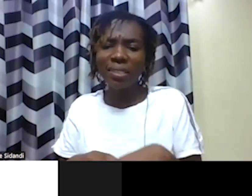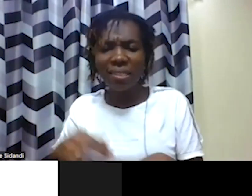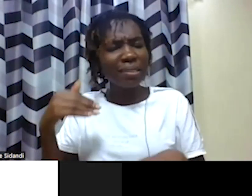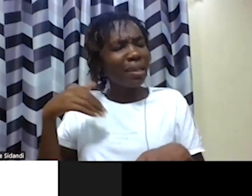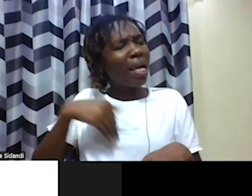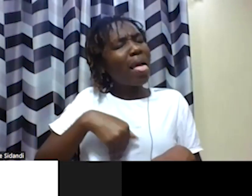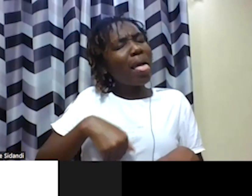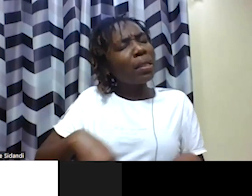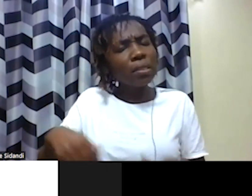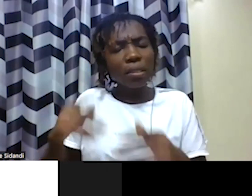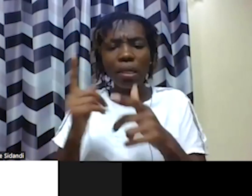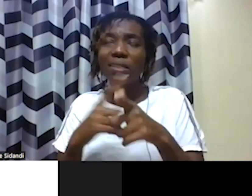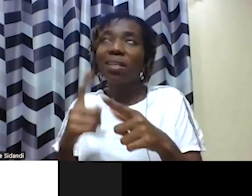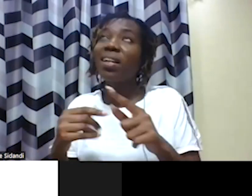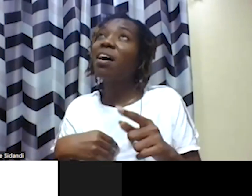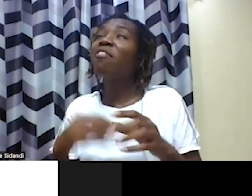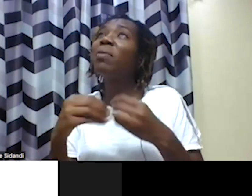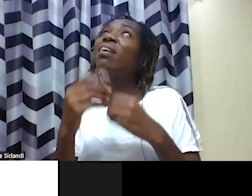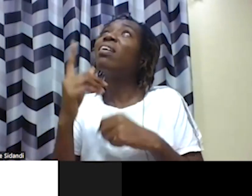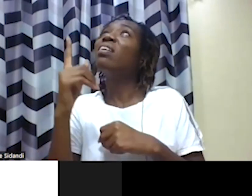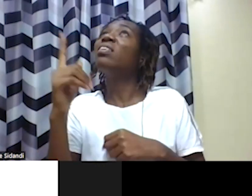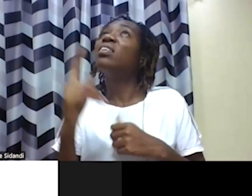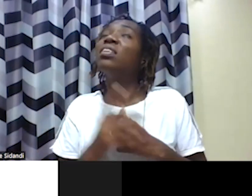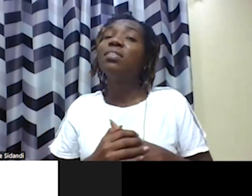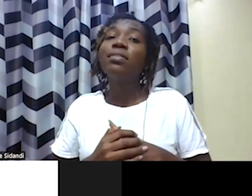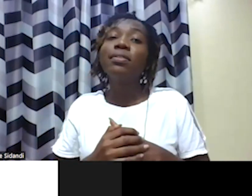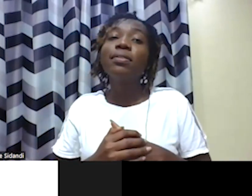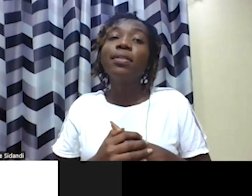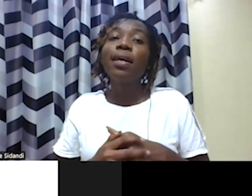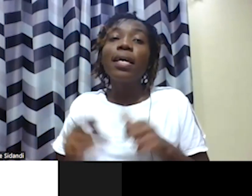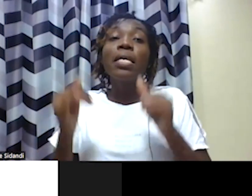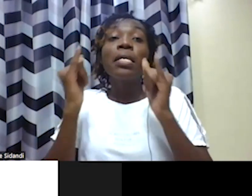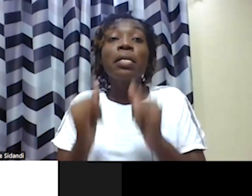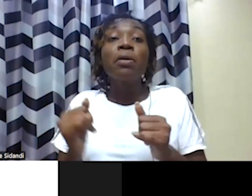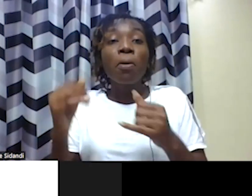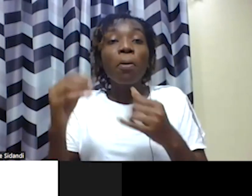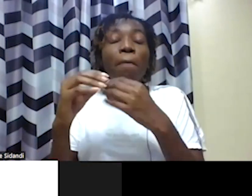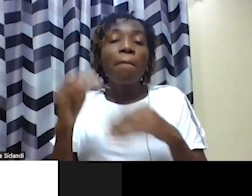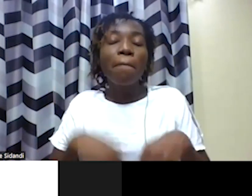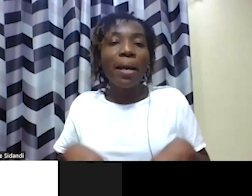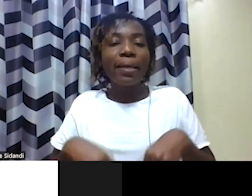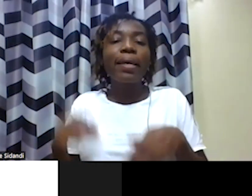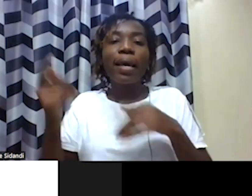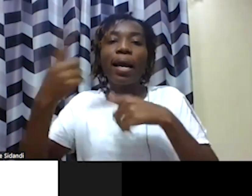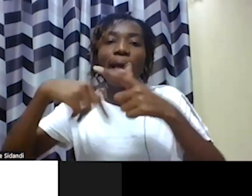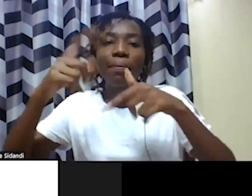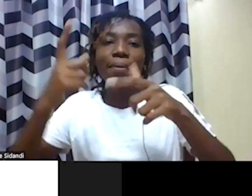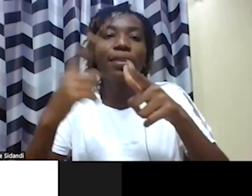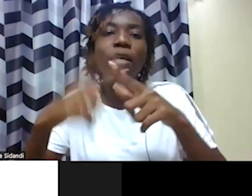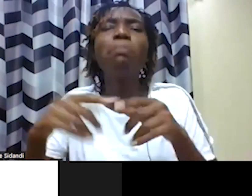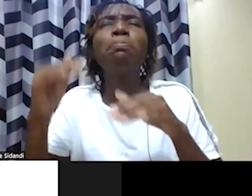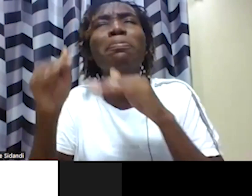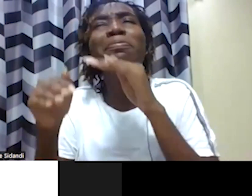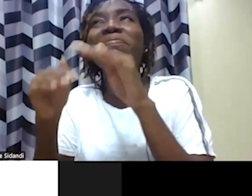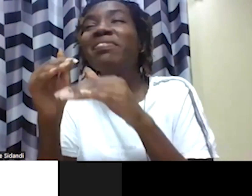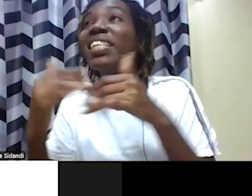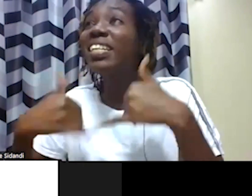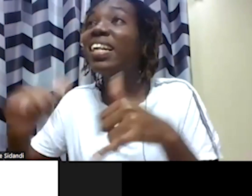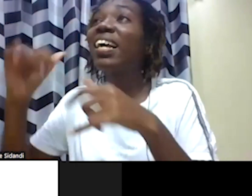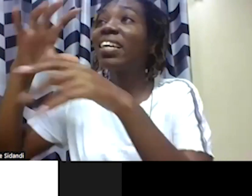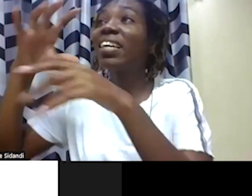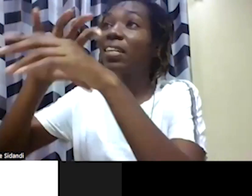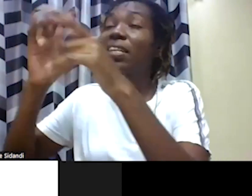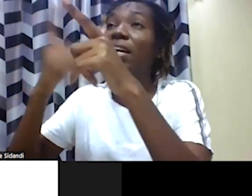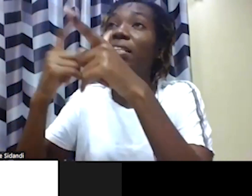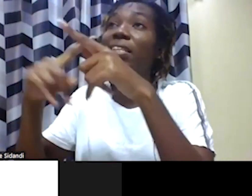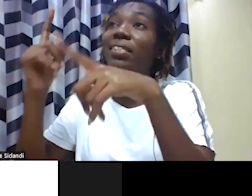here. Then the new monkeys came and they climbed to try to get, but as it tries,